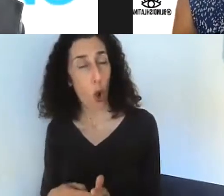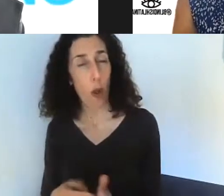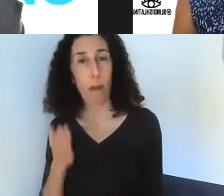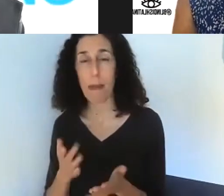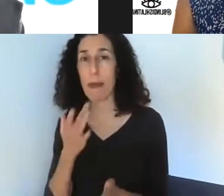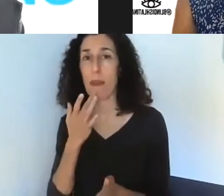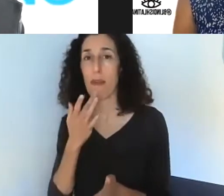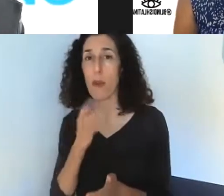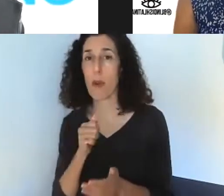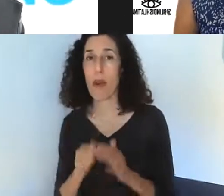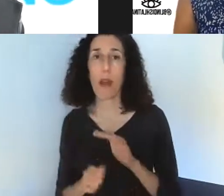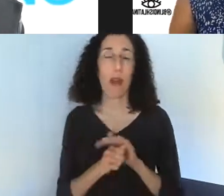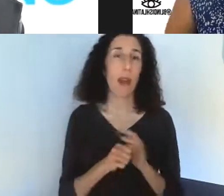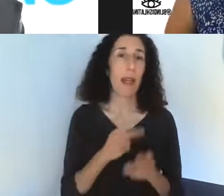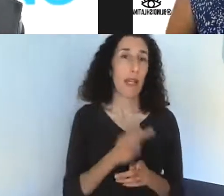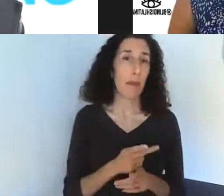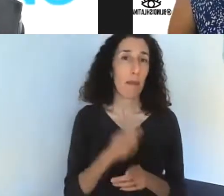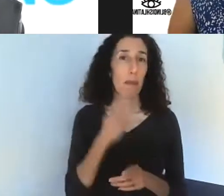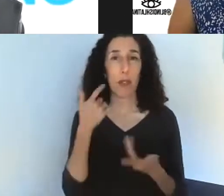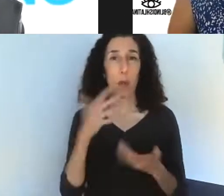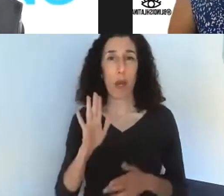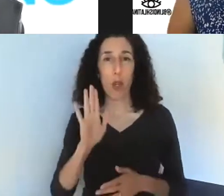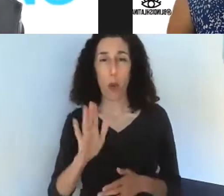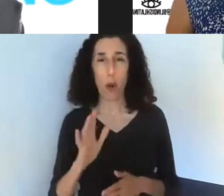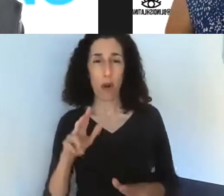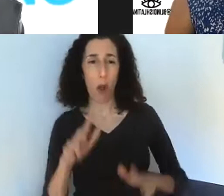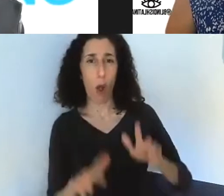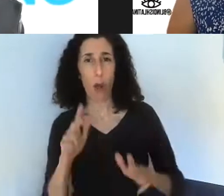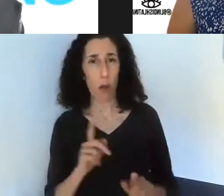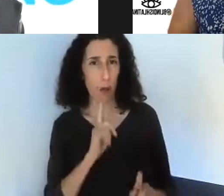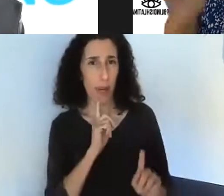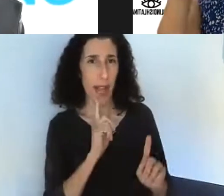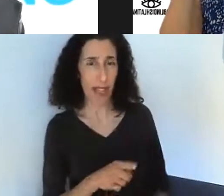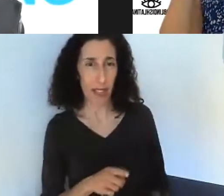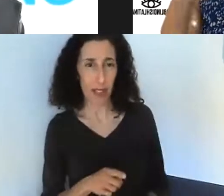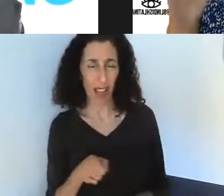others. So that's one reason that